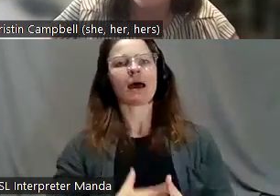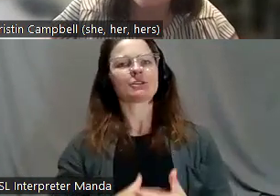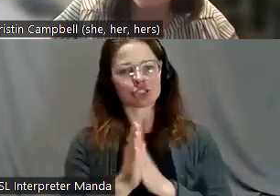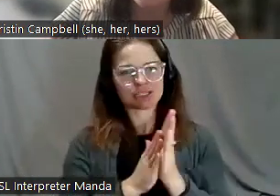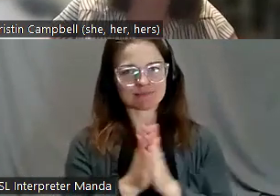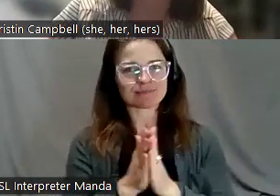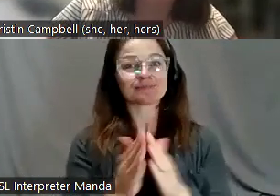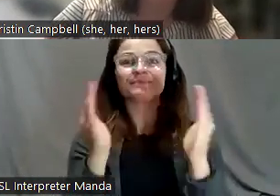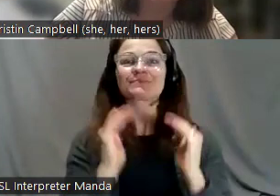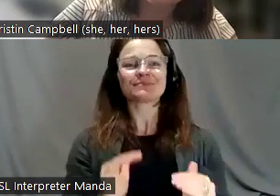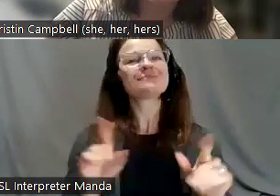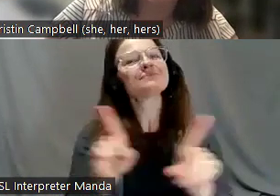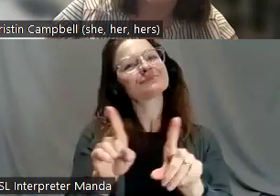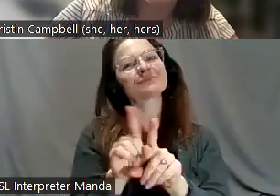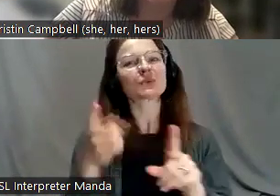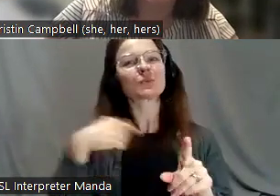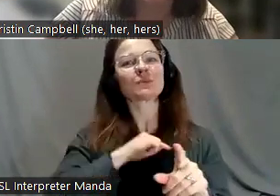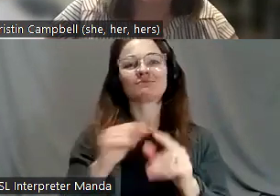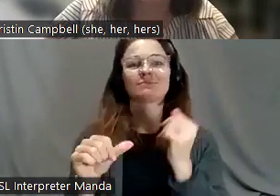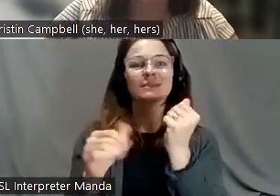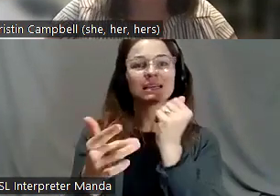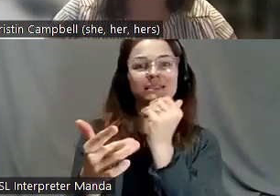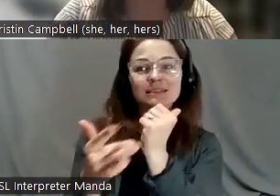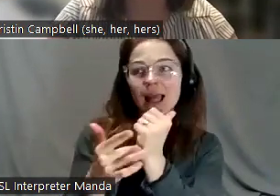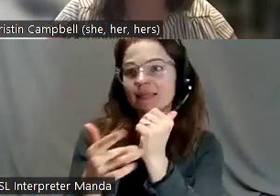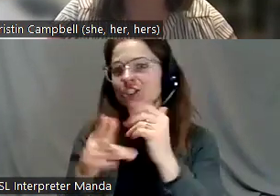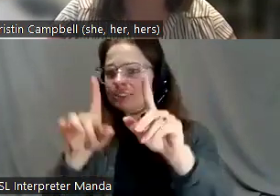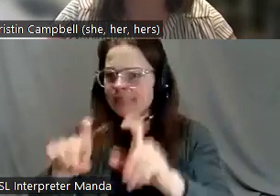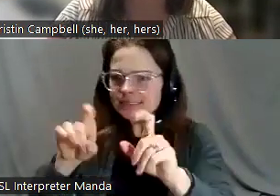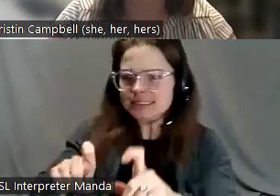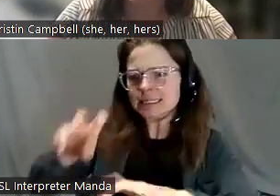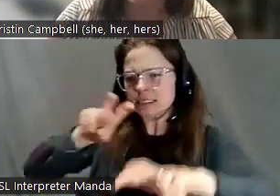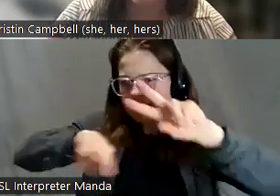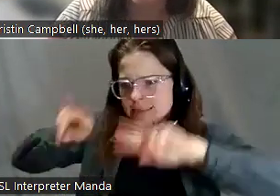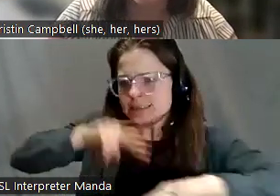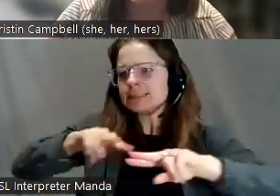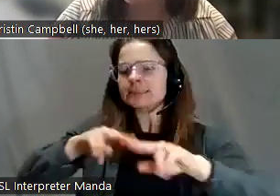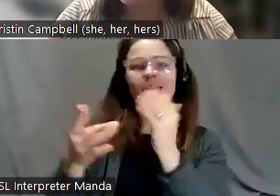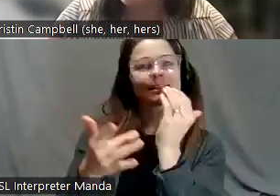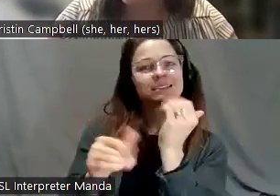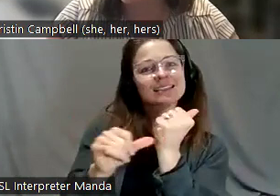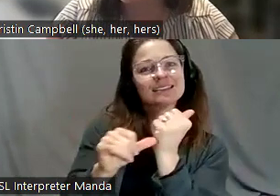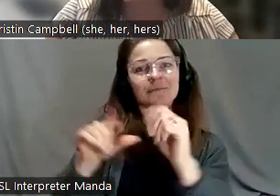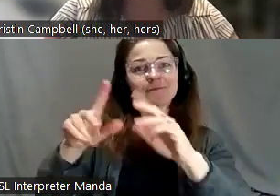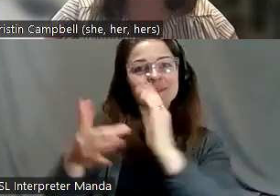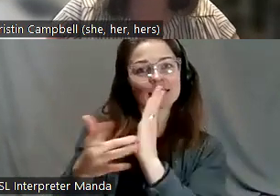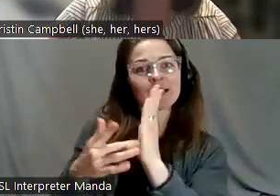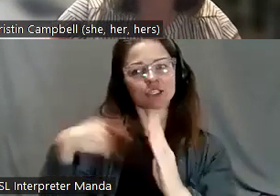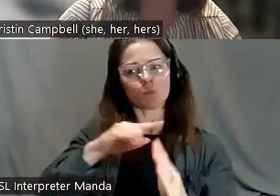Next slide, please. And we are also stewards of technology. Testing and experimenting with assistive technologies is core to our